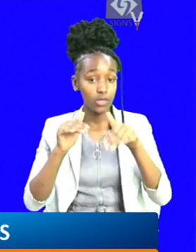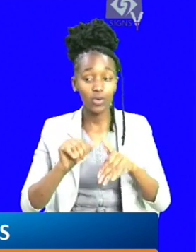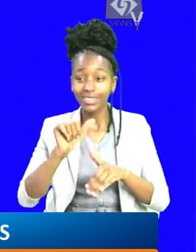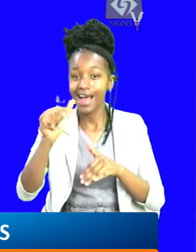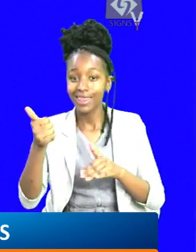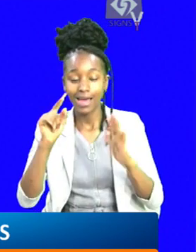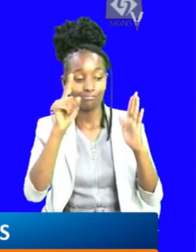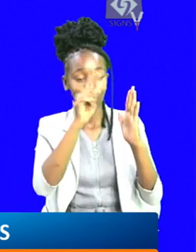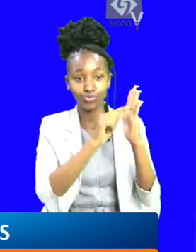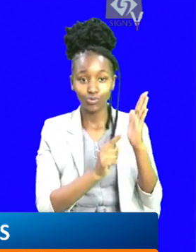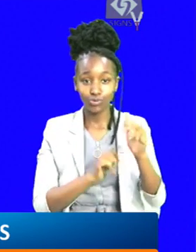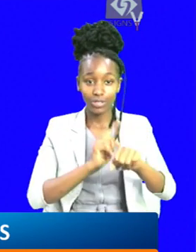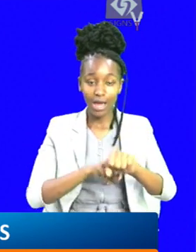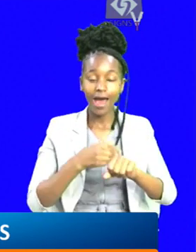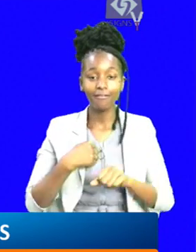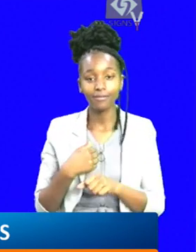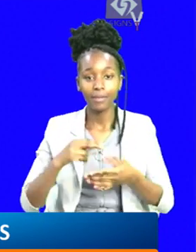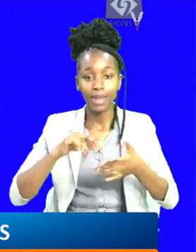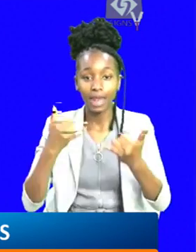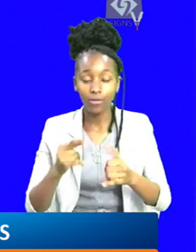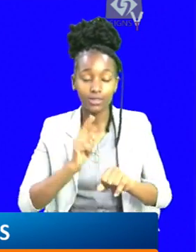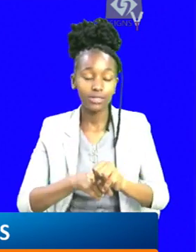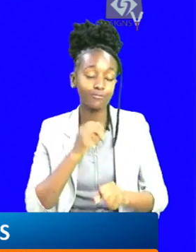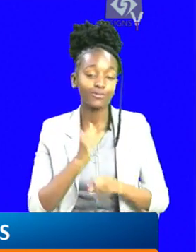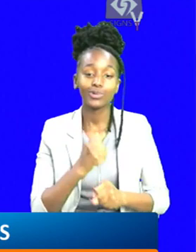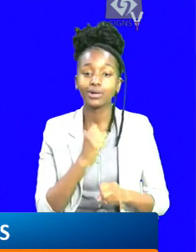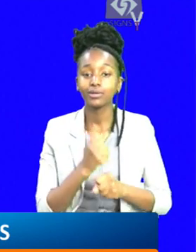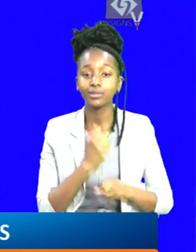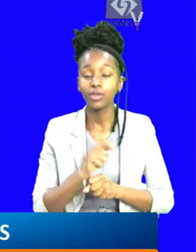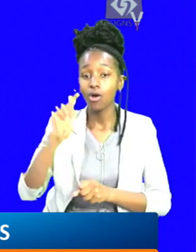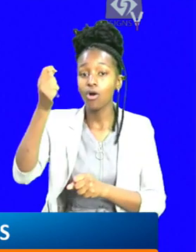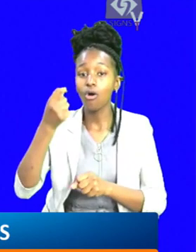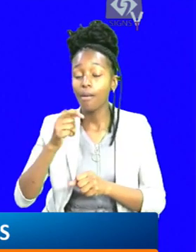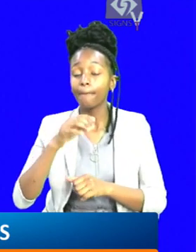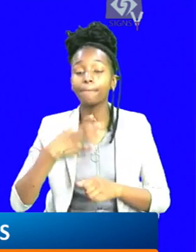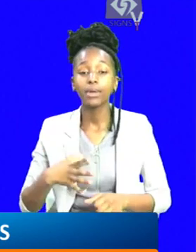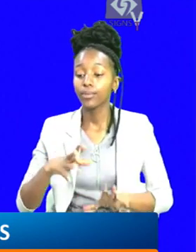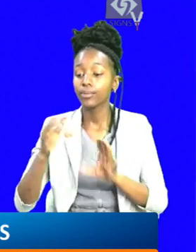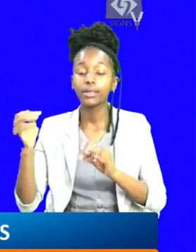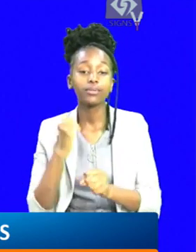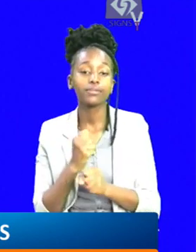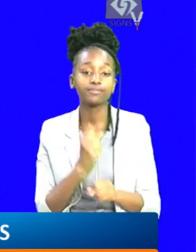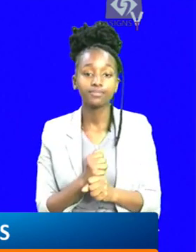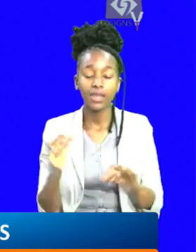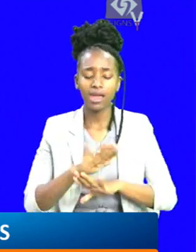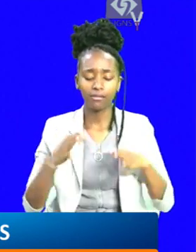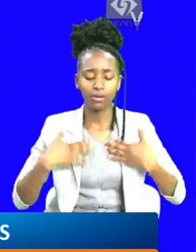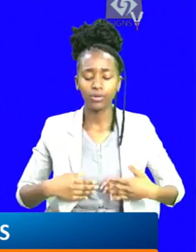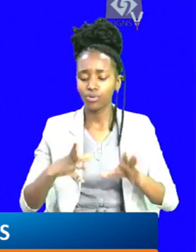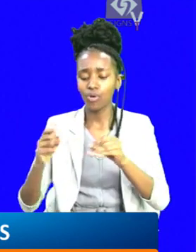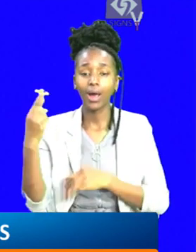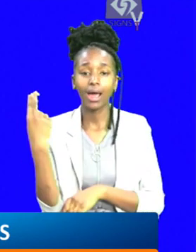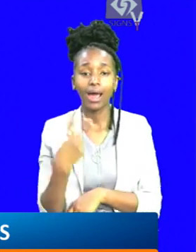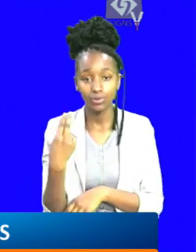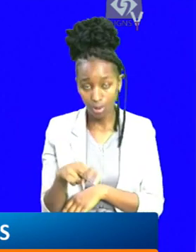iliisha? Kama wanataka uchaguzi ngine wangoje, kuna timetable ya uchaguzi. Saa hii ni nafasi ya kufanya kazi.